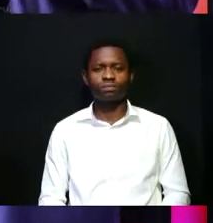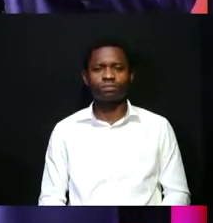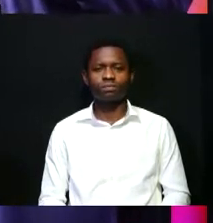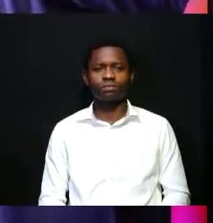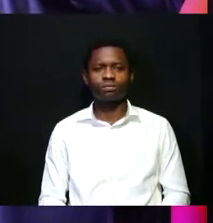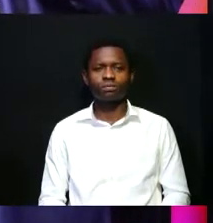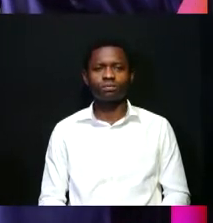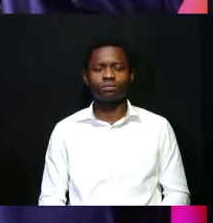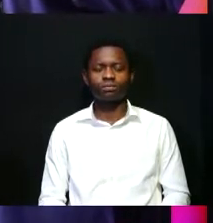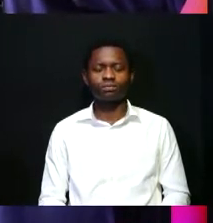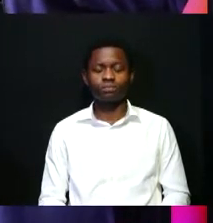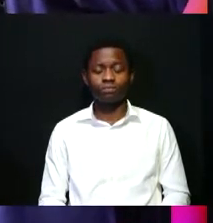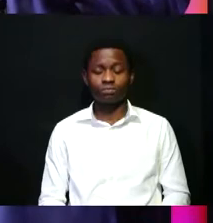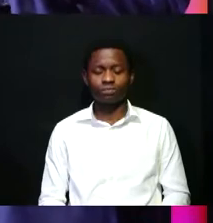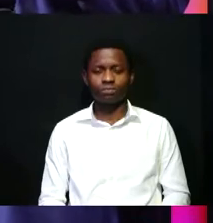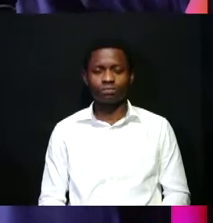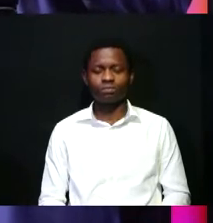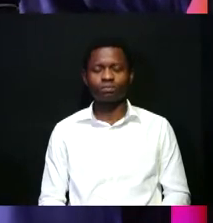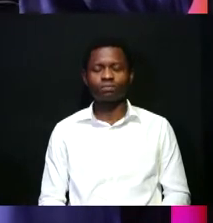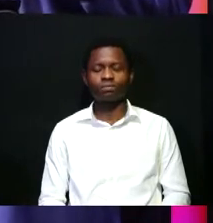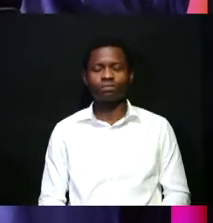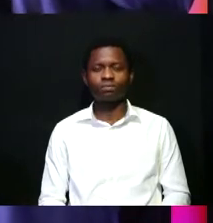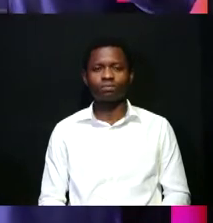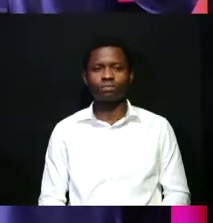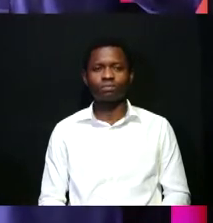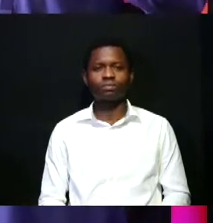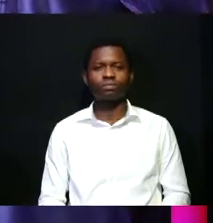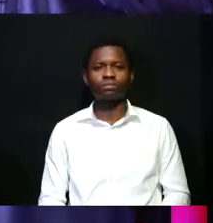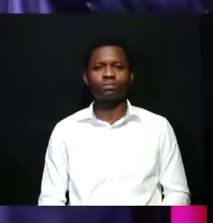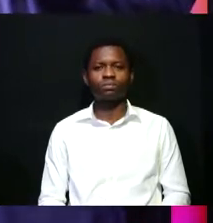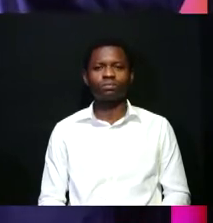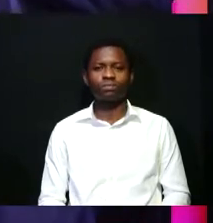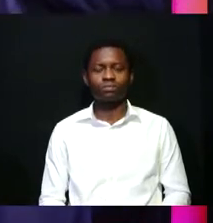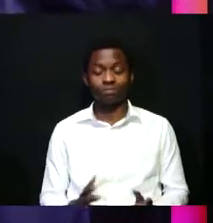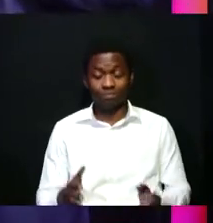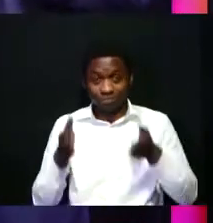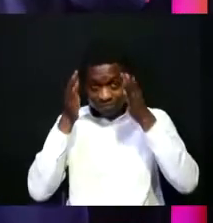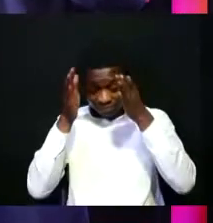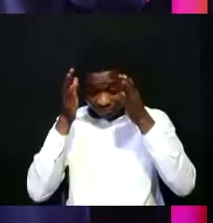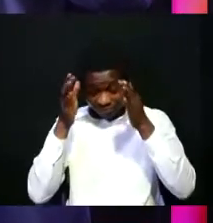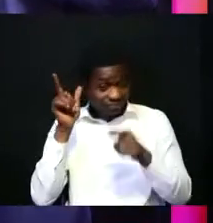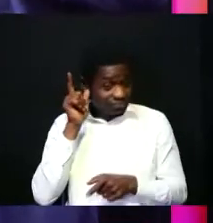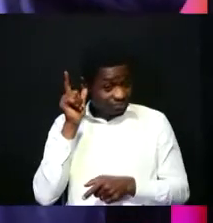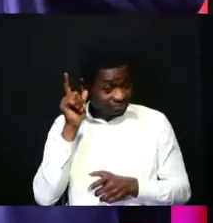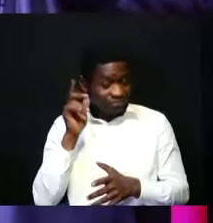Pa, Na Oberi may you so send a poem manunina. Now pay attention to this.